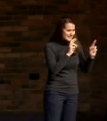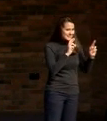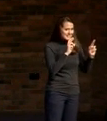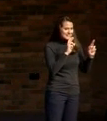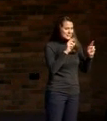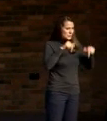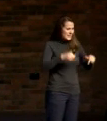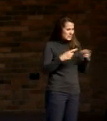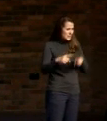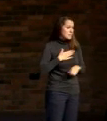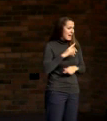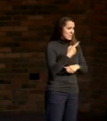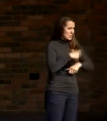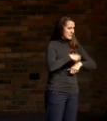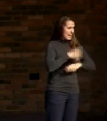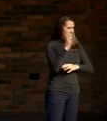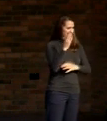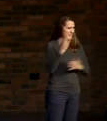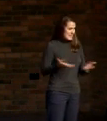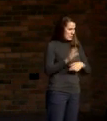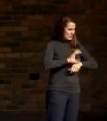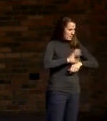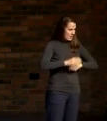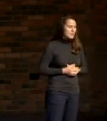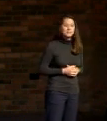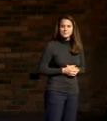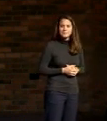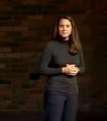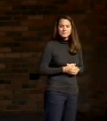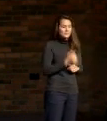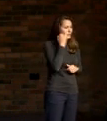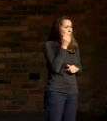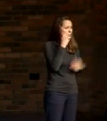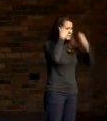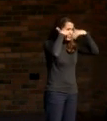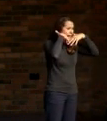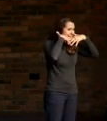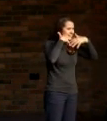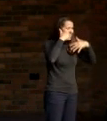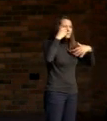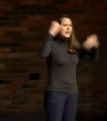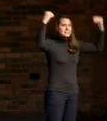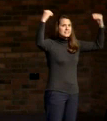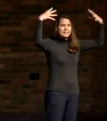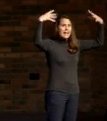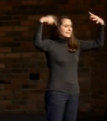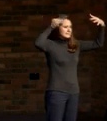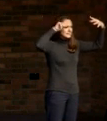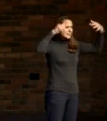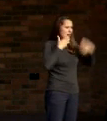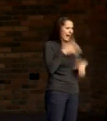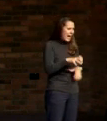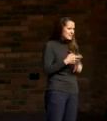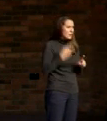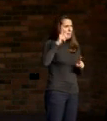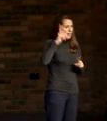this occasion. This is my first time speaking at the chapel, and so if you see me sweating, it's because of the lights that are beaming on me from